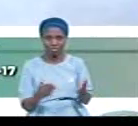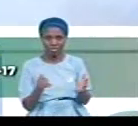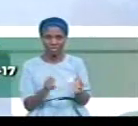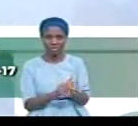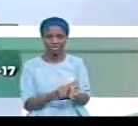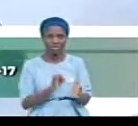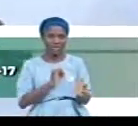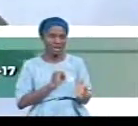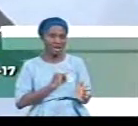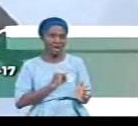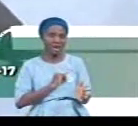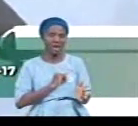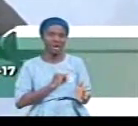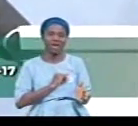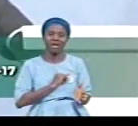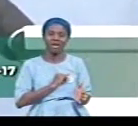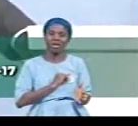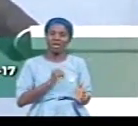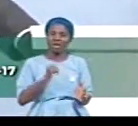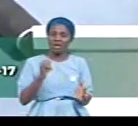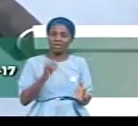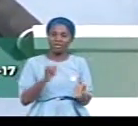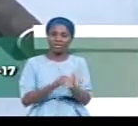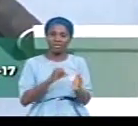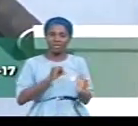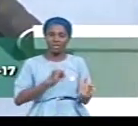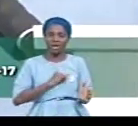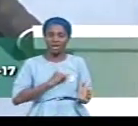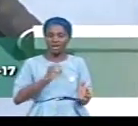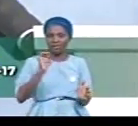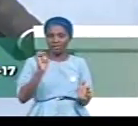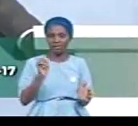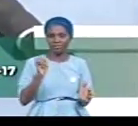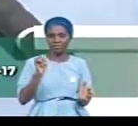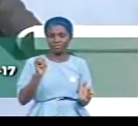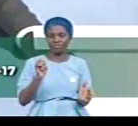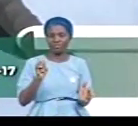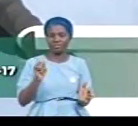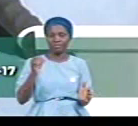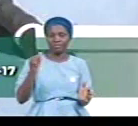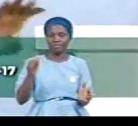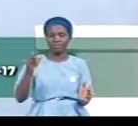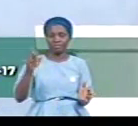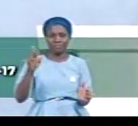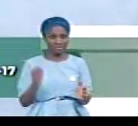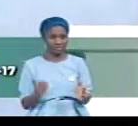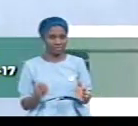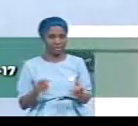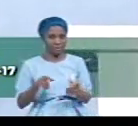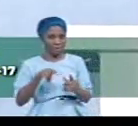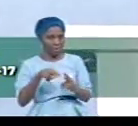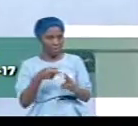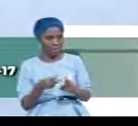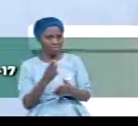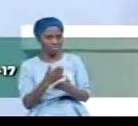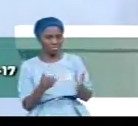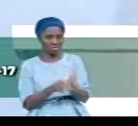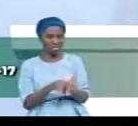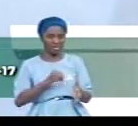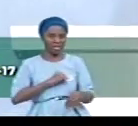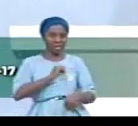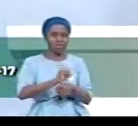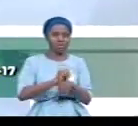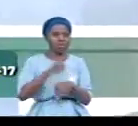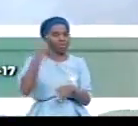earn. Gift is not something I work for. Gift is not something